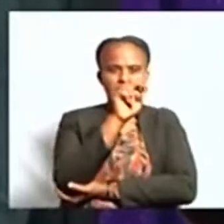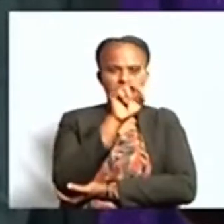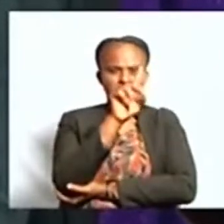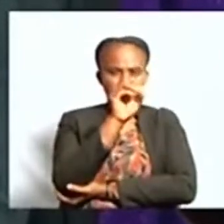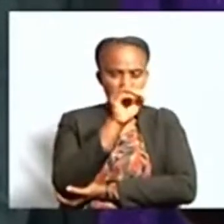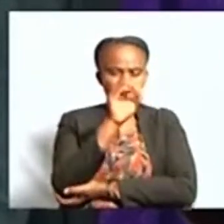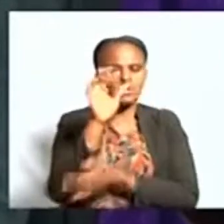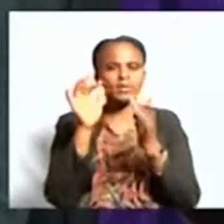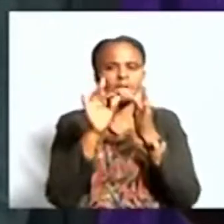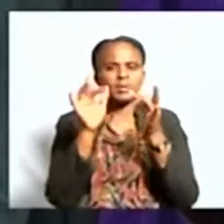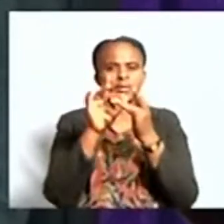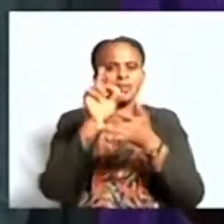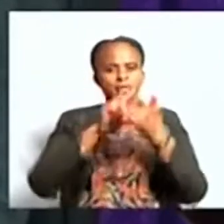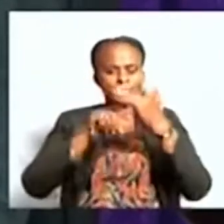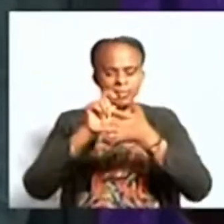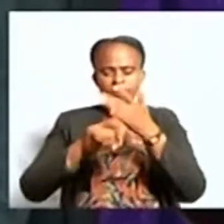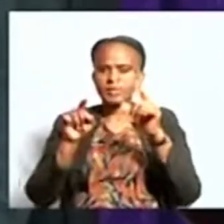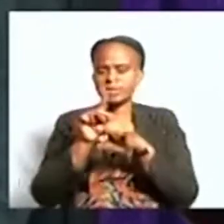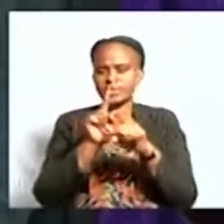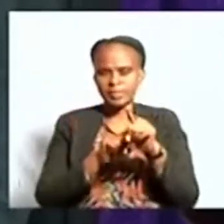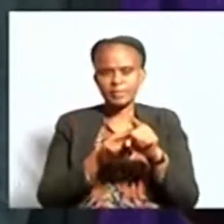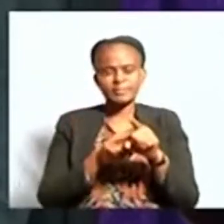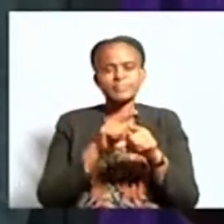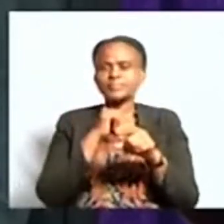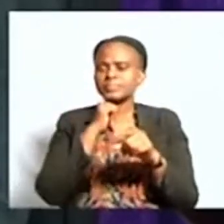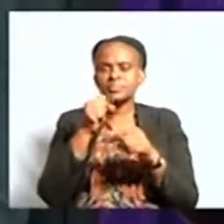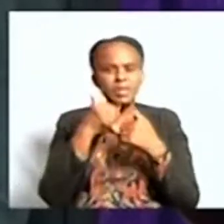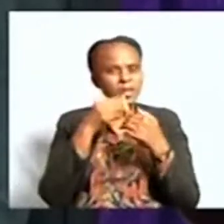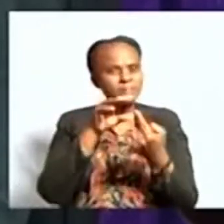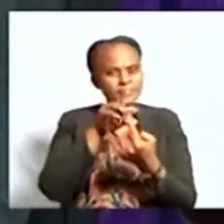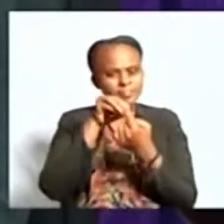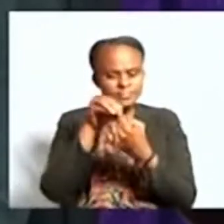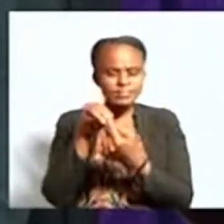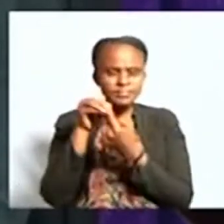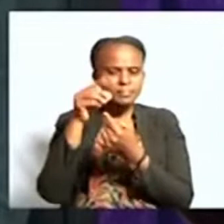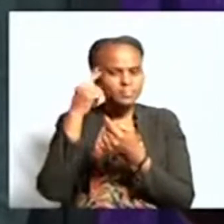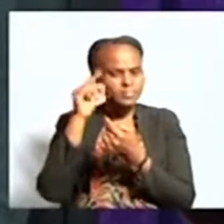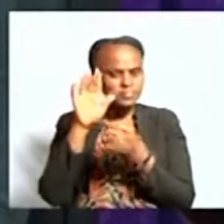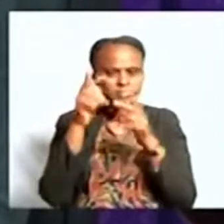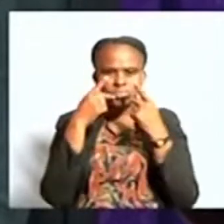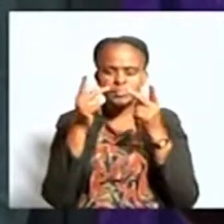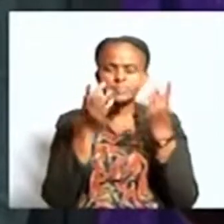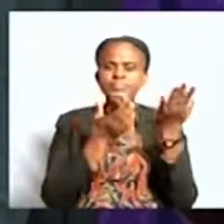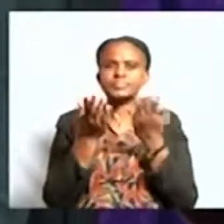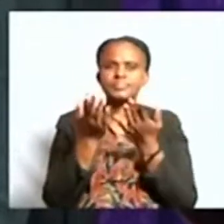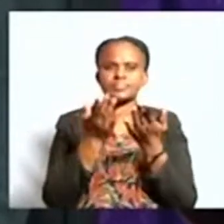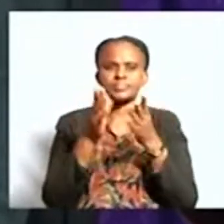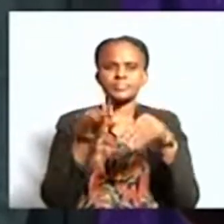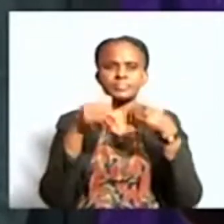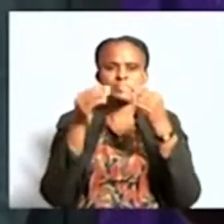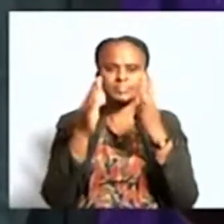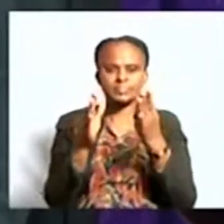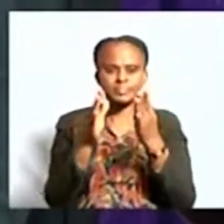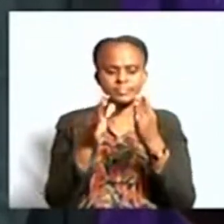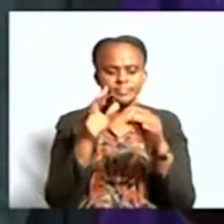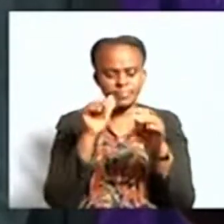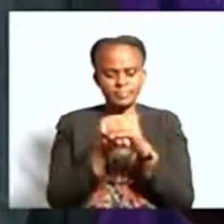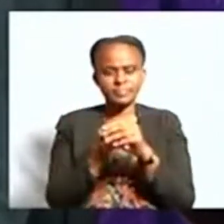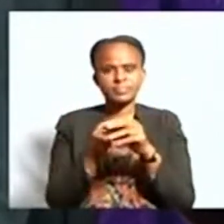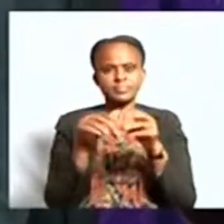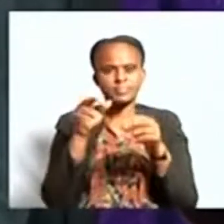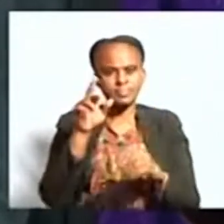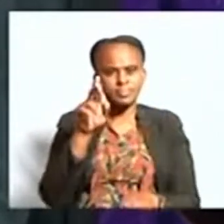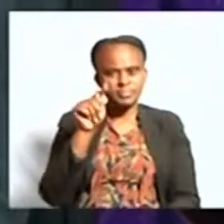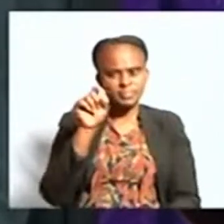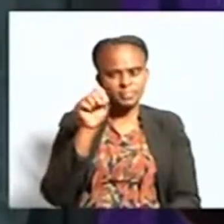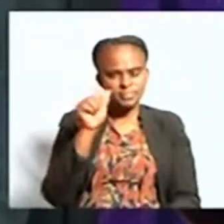service operators did not meet the required specification for a public service provider as specified in Road Traffic Act